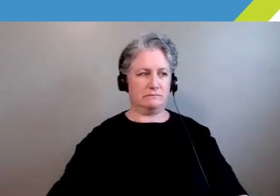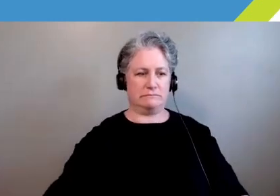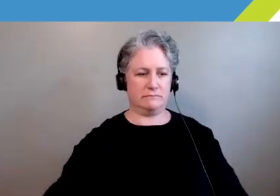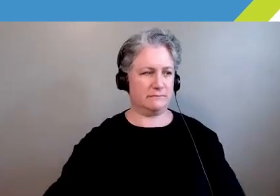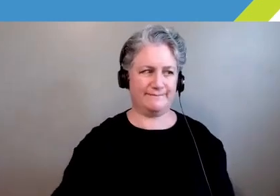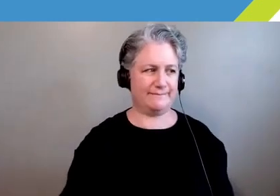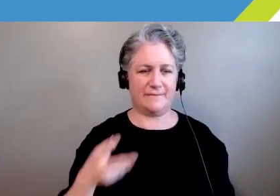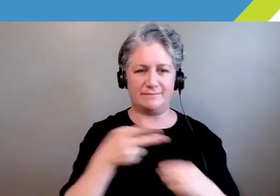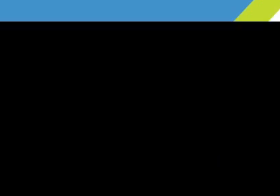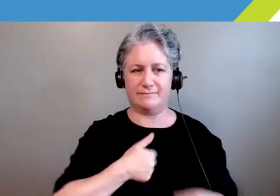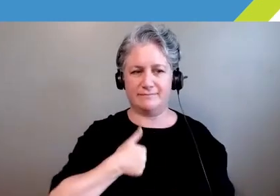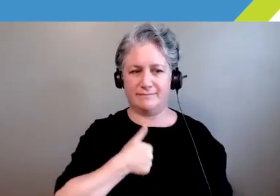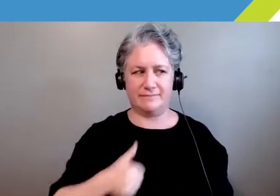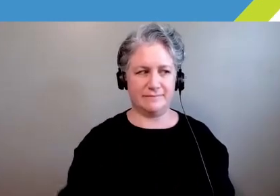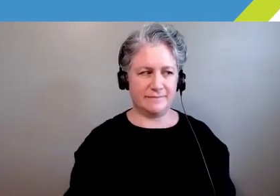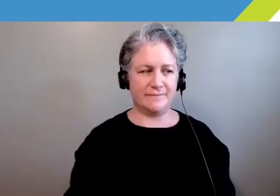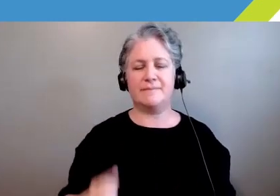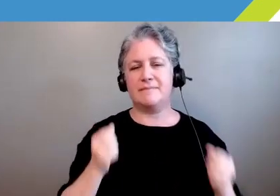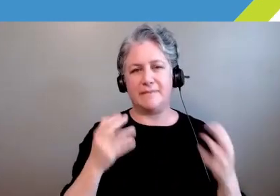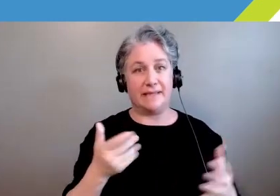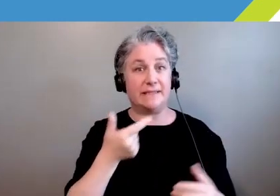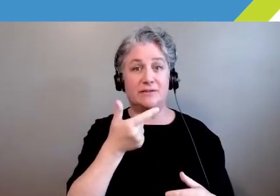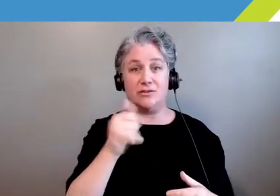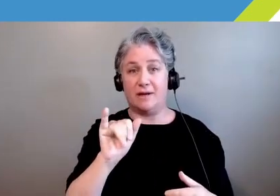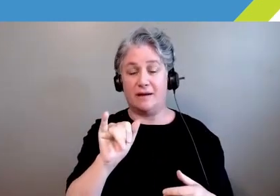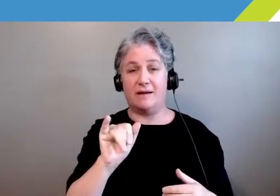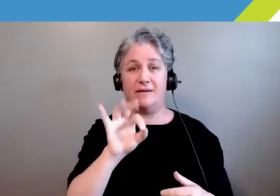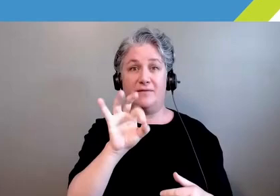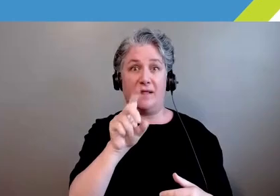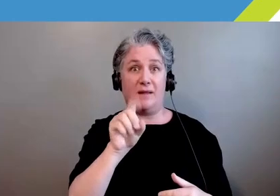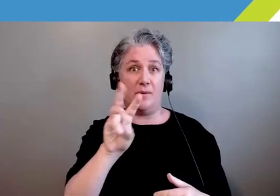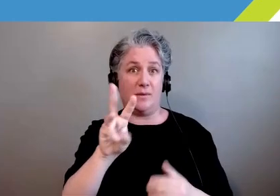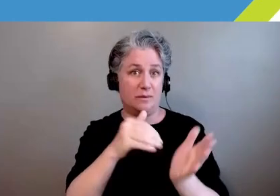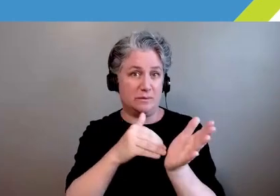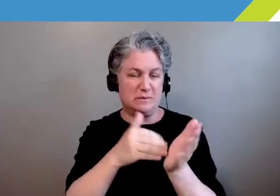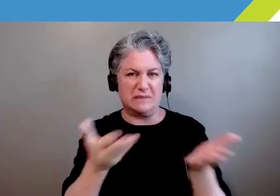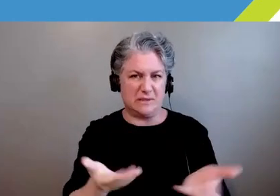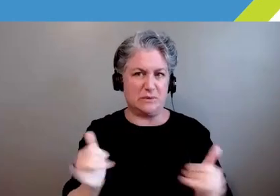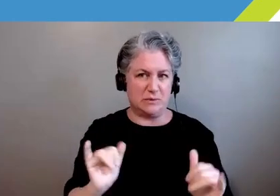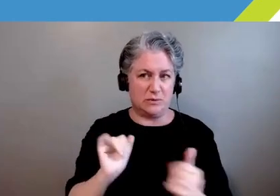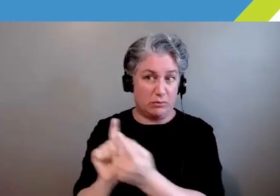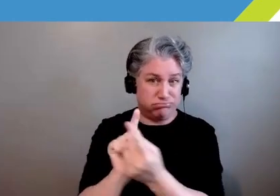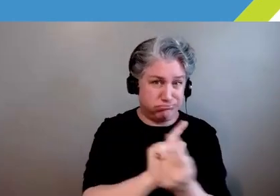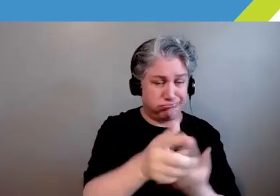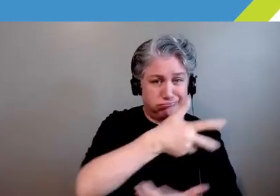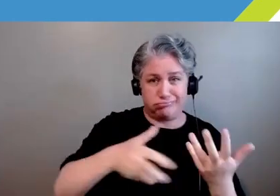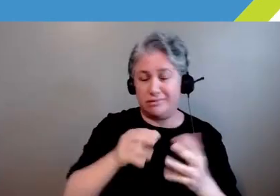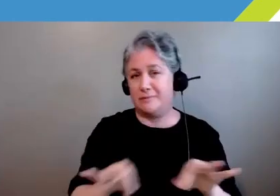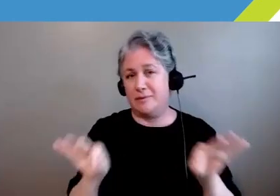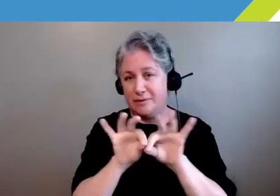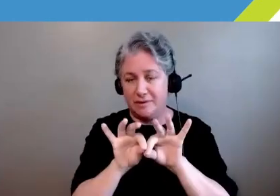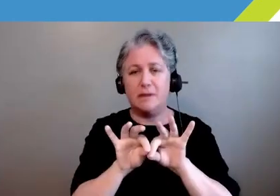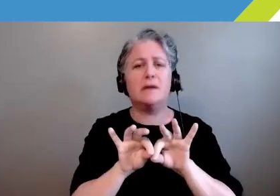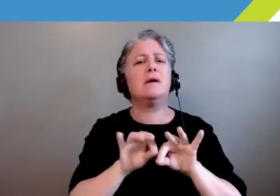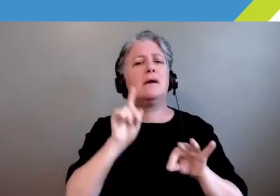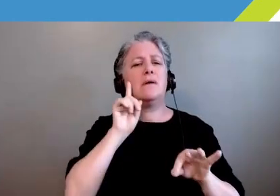GI fellows joining us today, so welcome. I just want to take a minute and go through some logistics before we kick off our content.